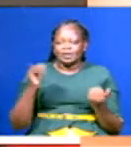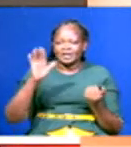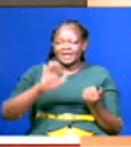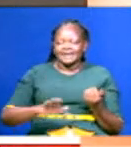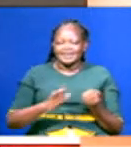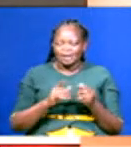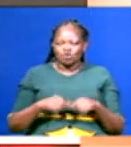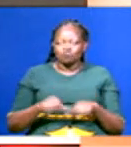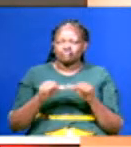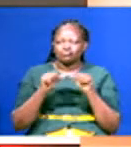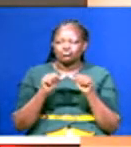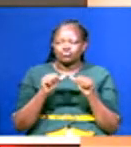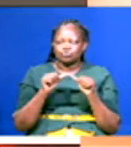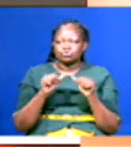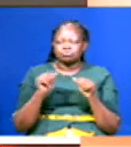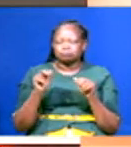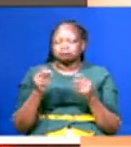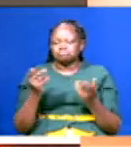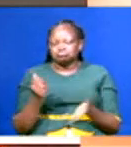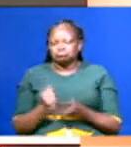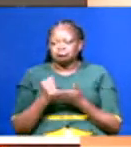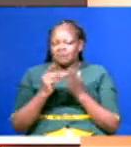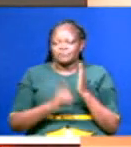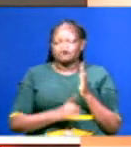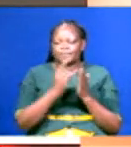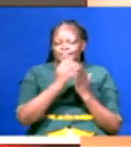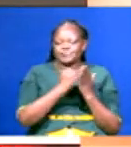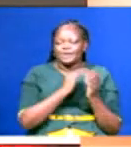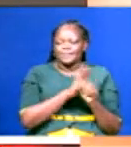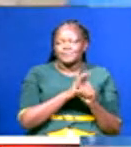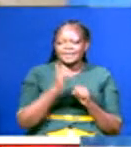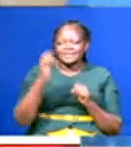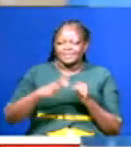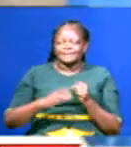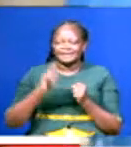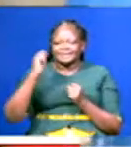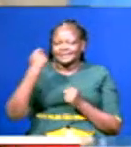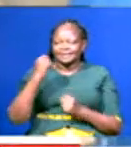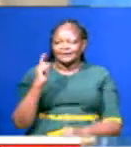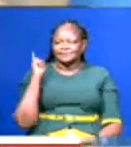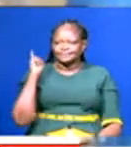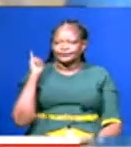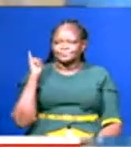continued to oversee the development programs in several slums in Kenya.